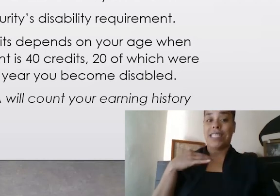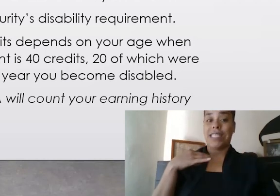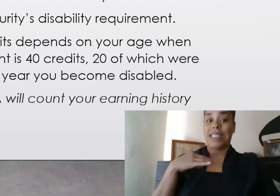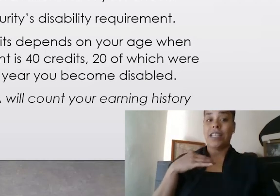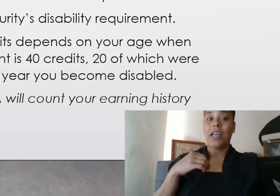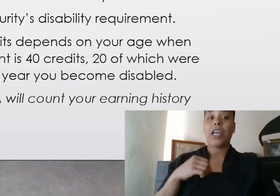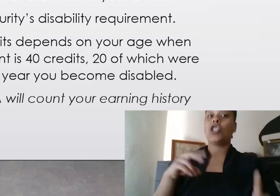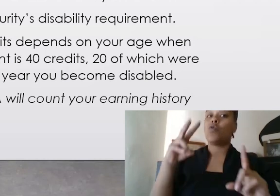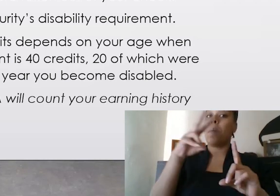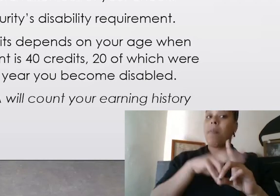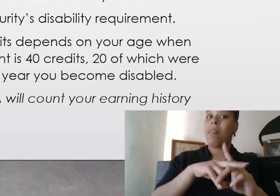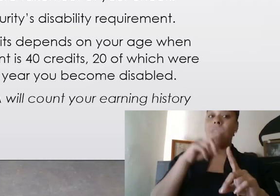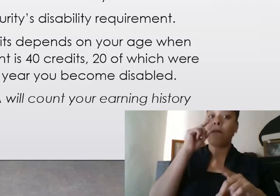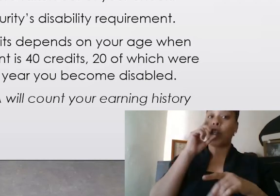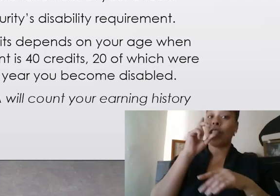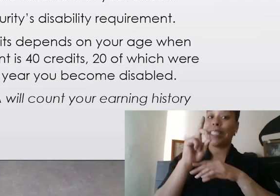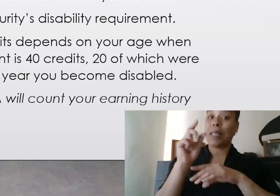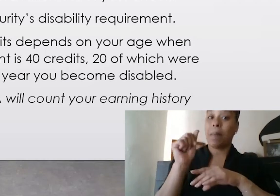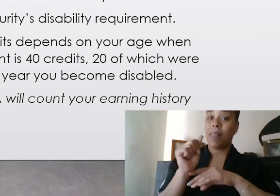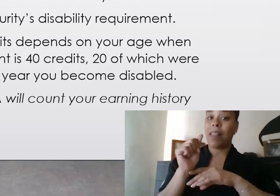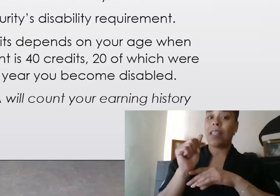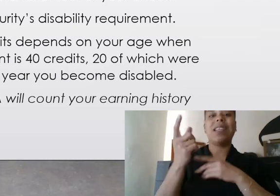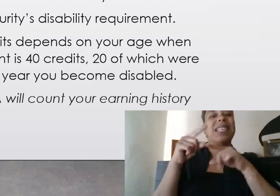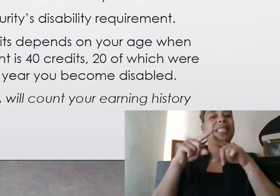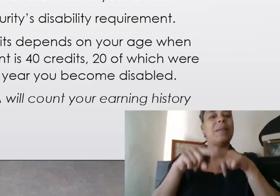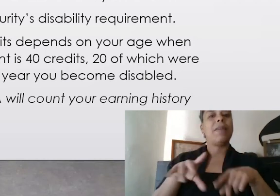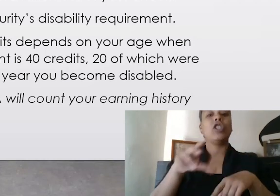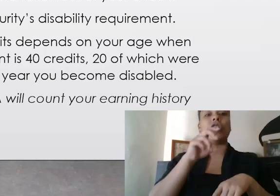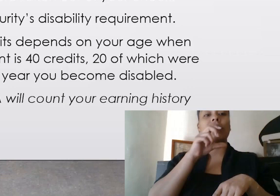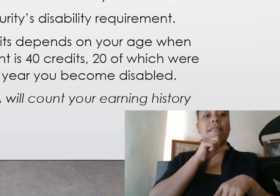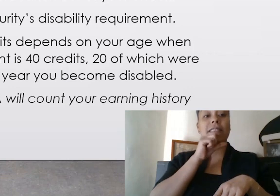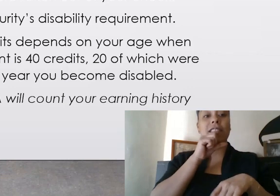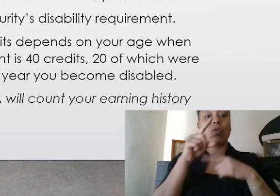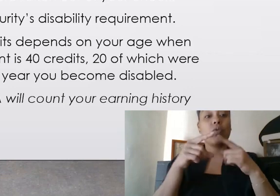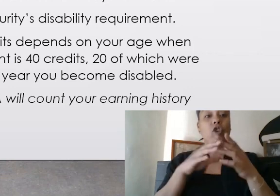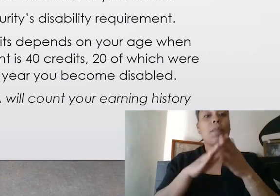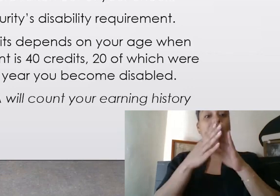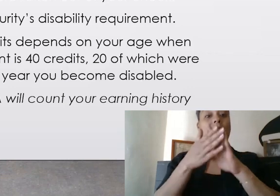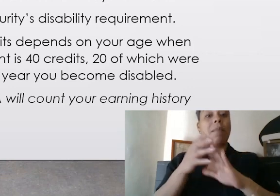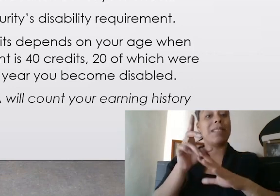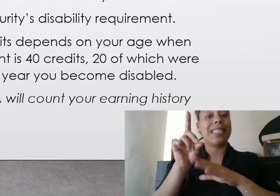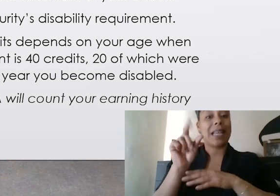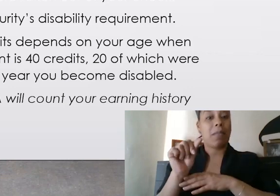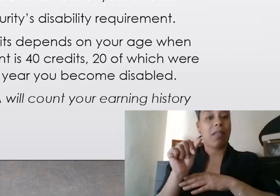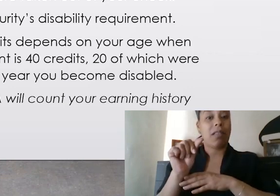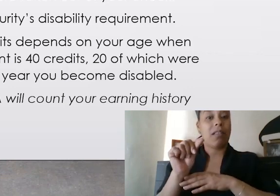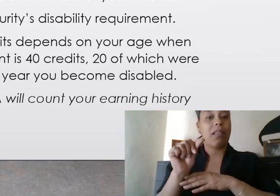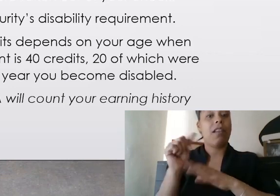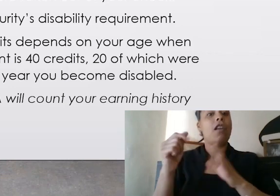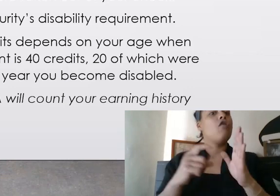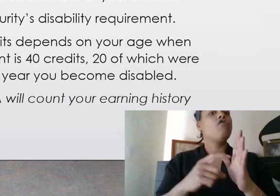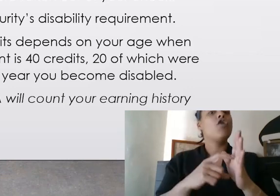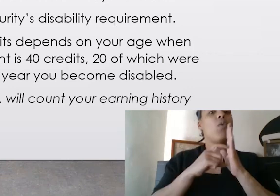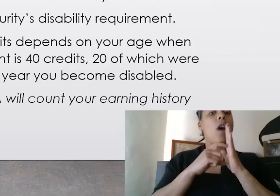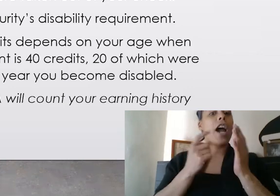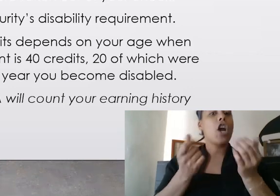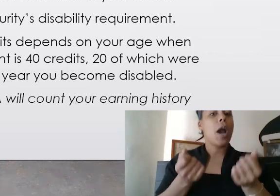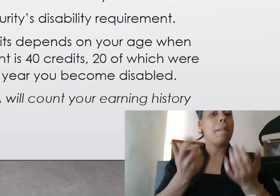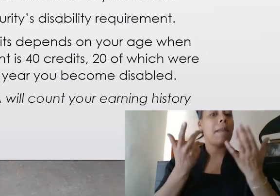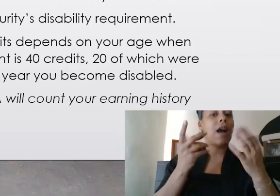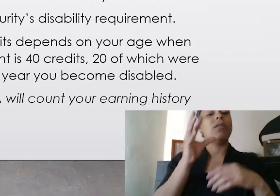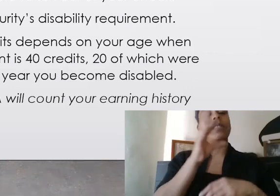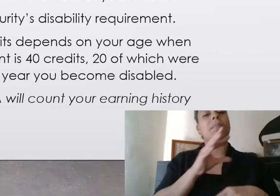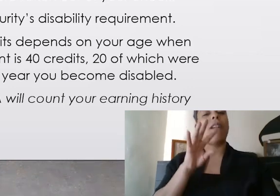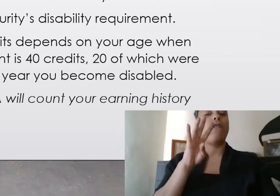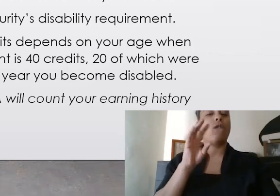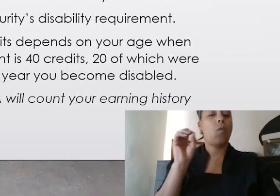benefits, it depends on your age when you became disabled. So the required amount for work credits is usually 40 credits,